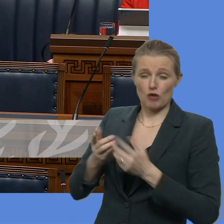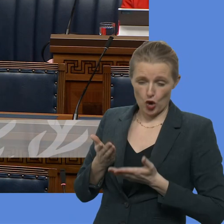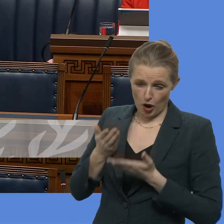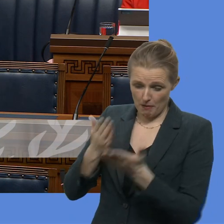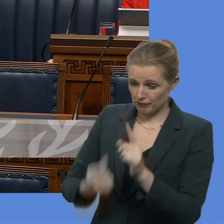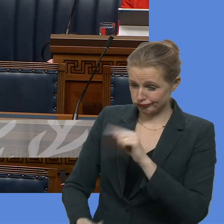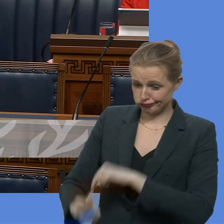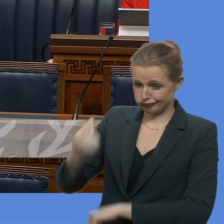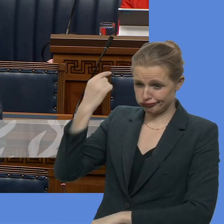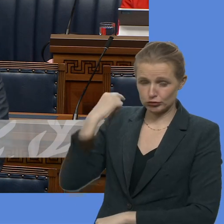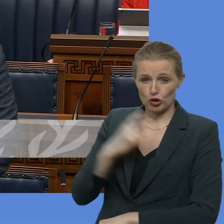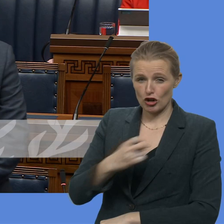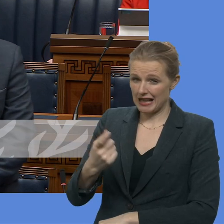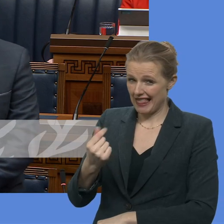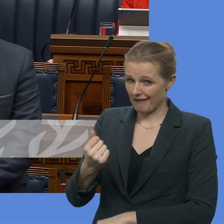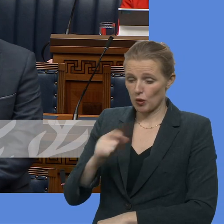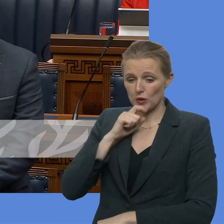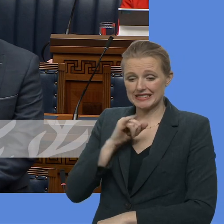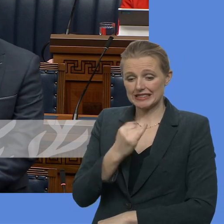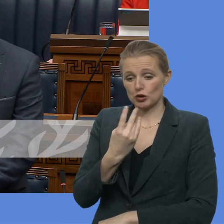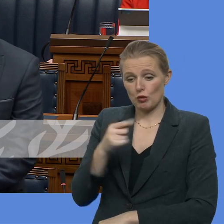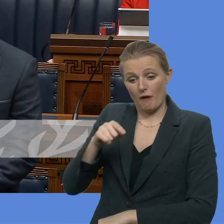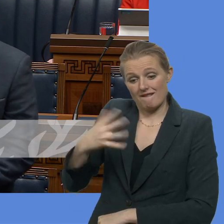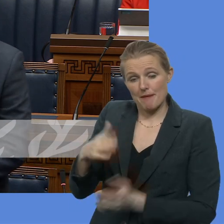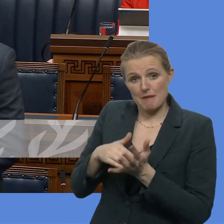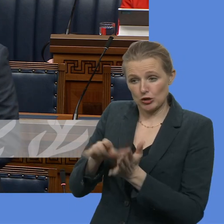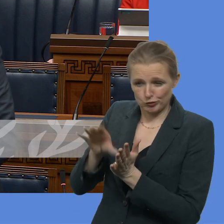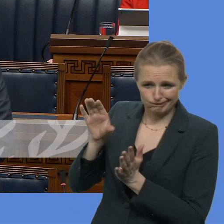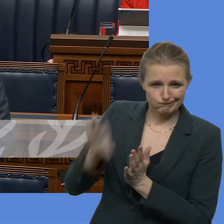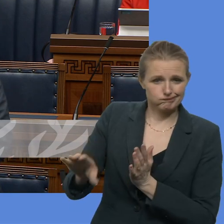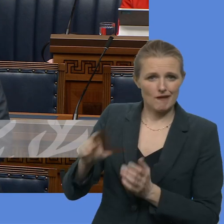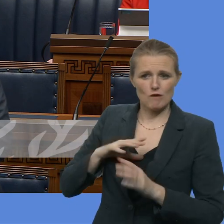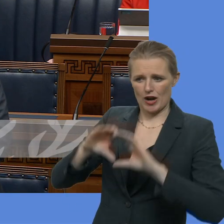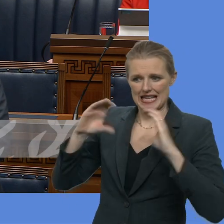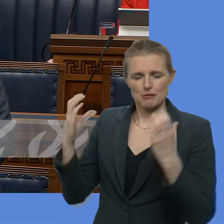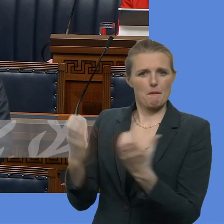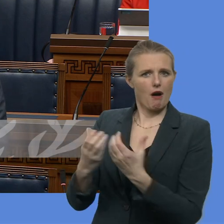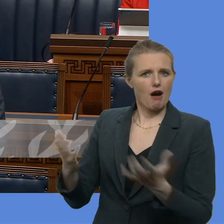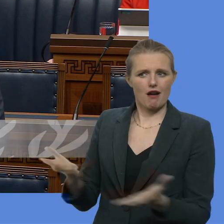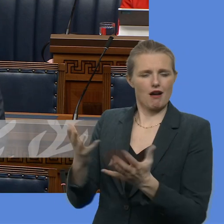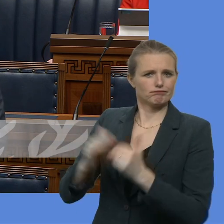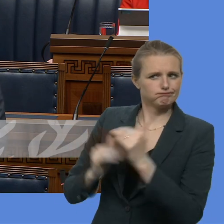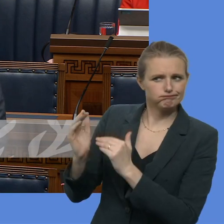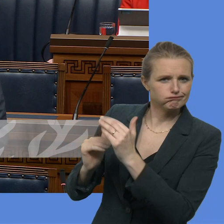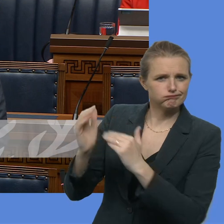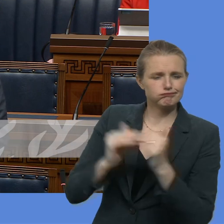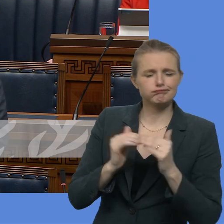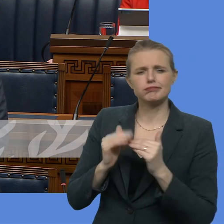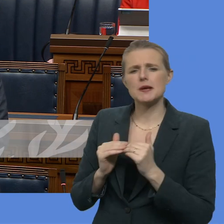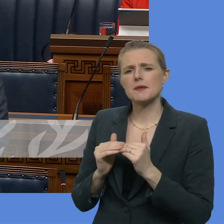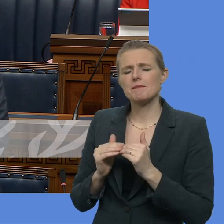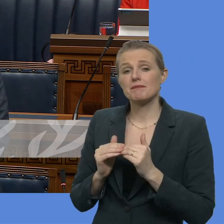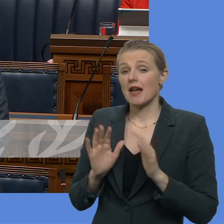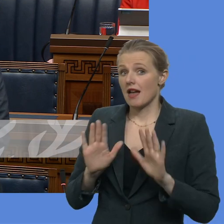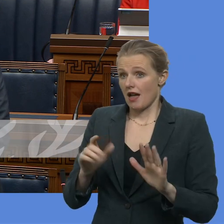for £62.5 million for the redevelopment of Casement Park. However, I